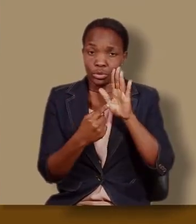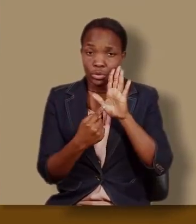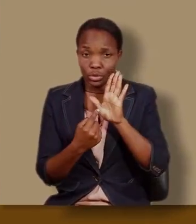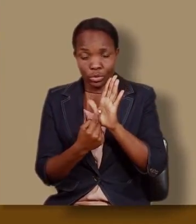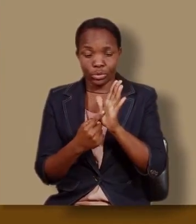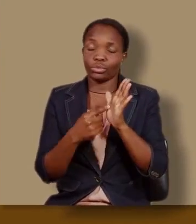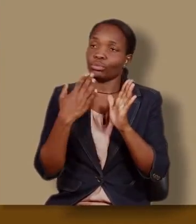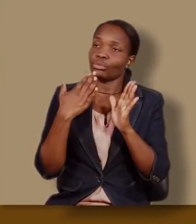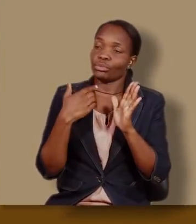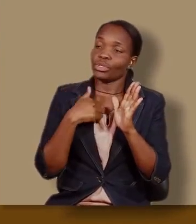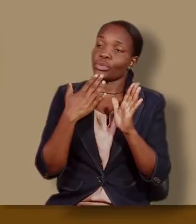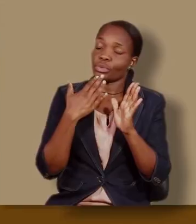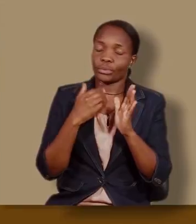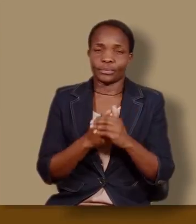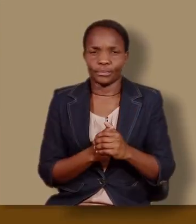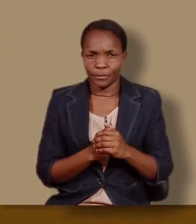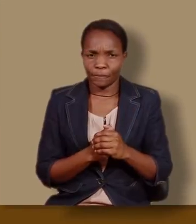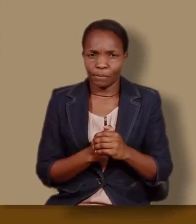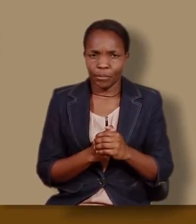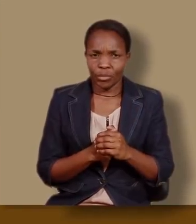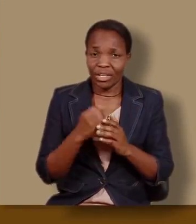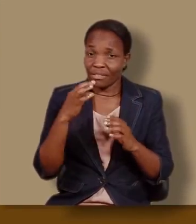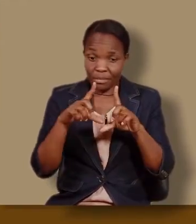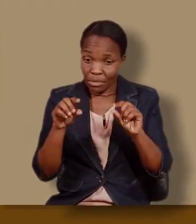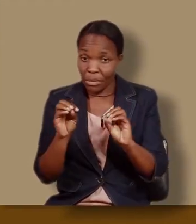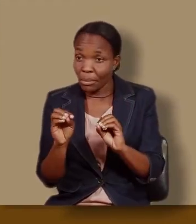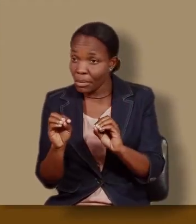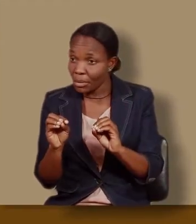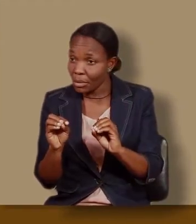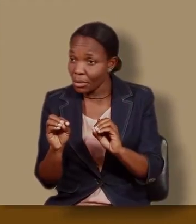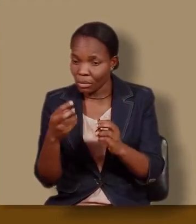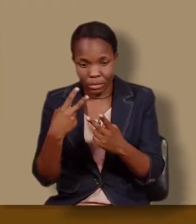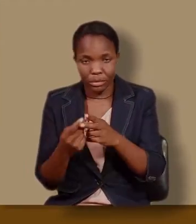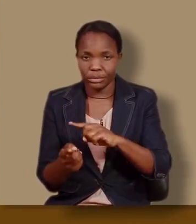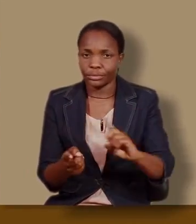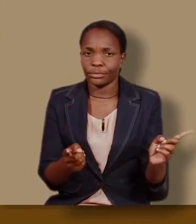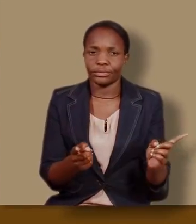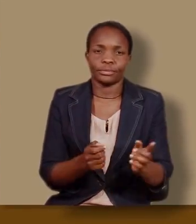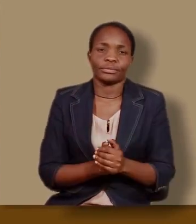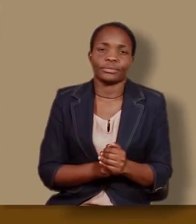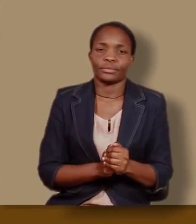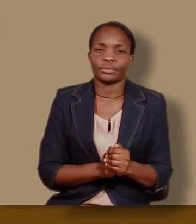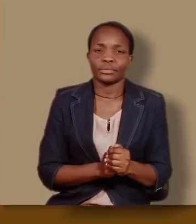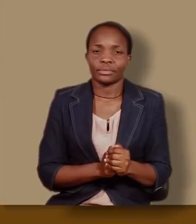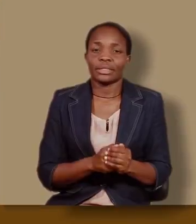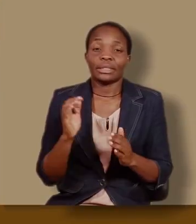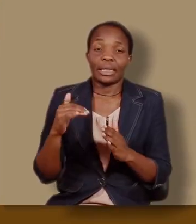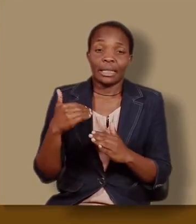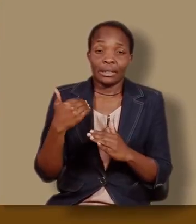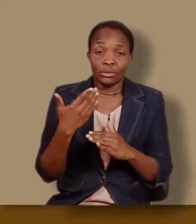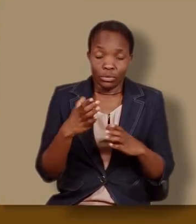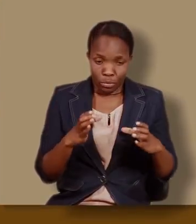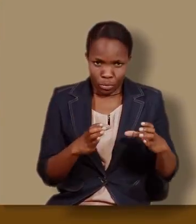this card was fined or imprisoned. But it was the Group Areas Act of 1950